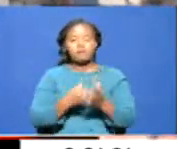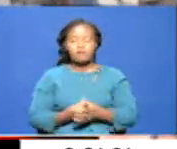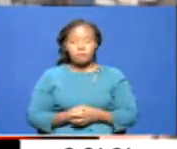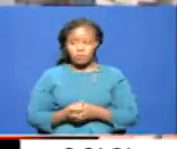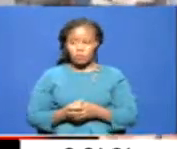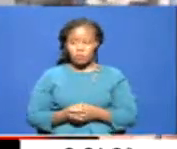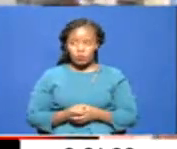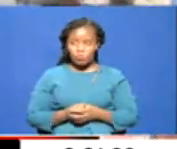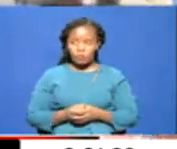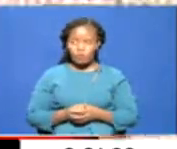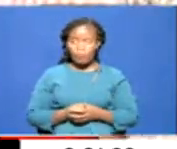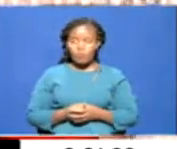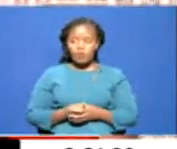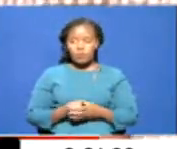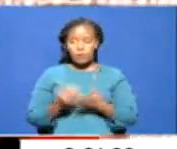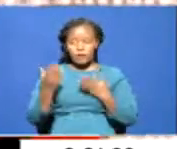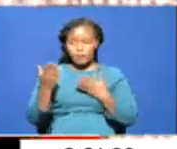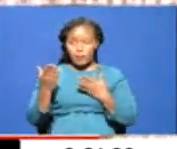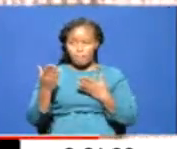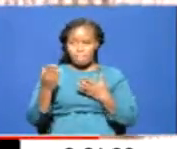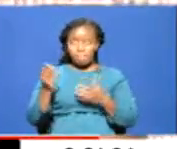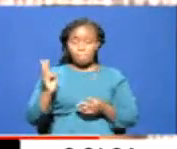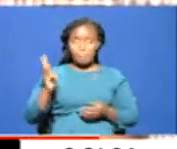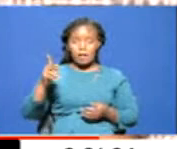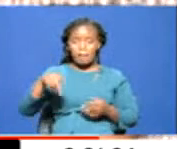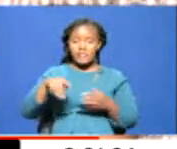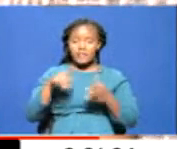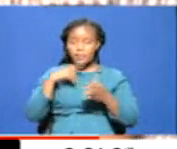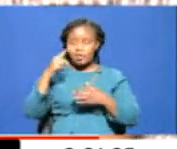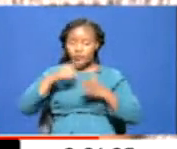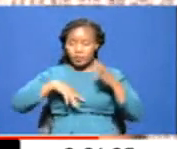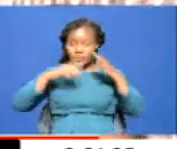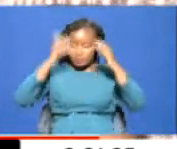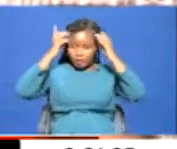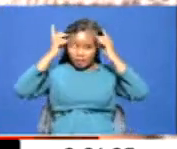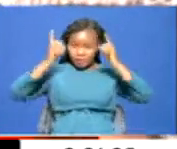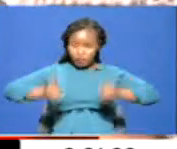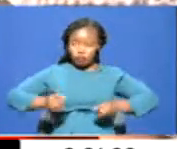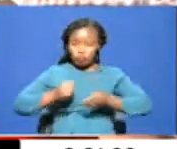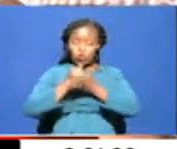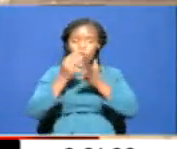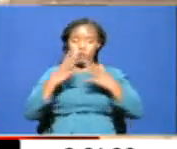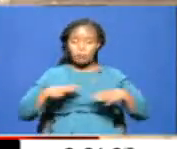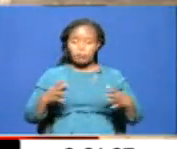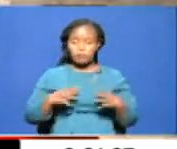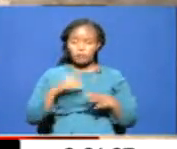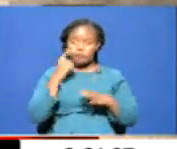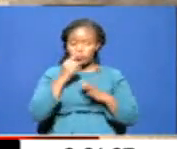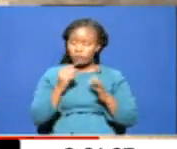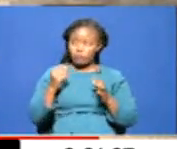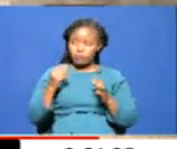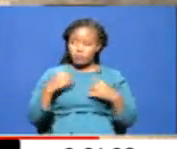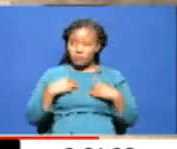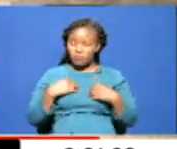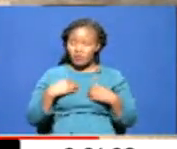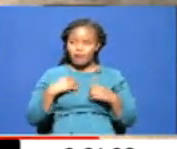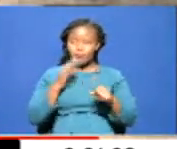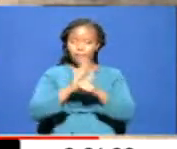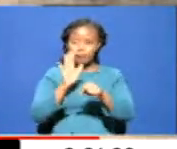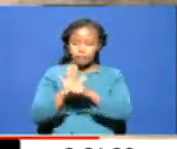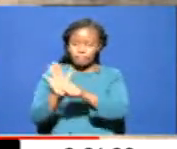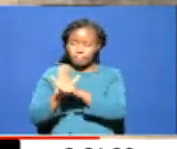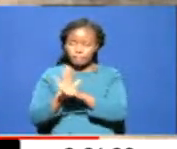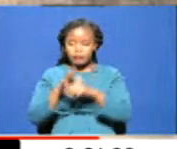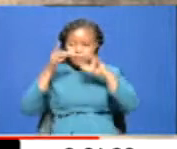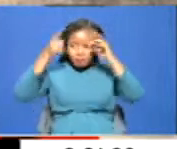Kacheliba MP Mark Lamunokol said the move will enable people living in far-flung banditry and cattle rustling prone corners to have